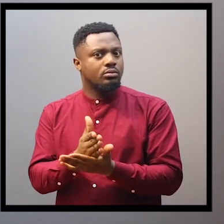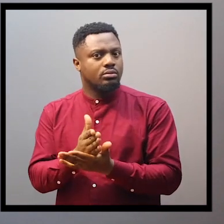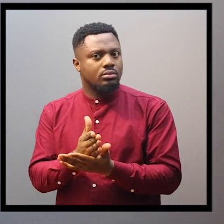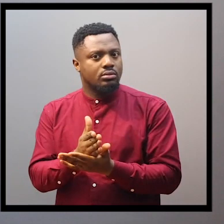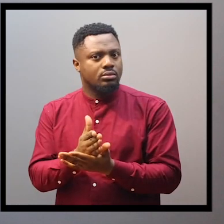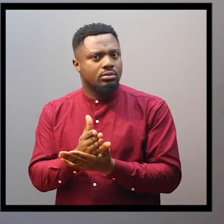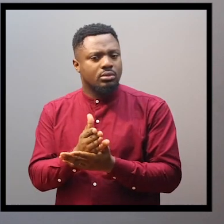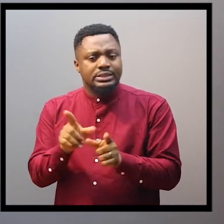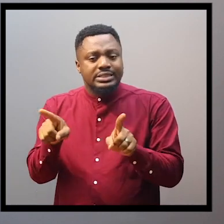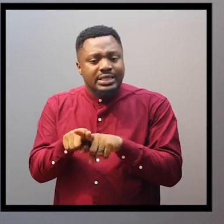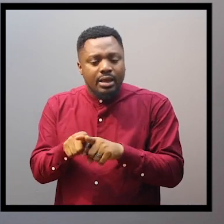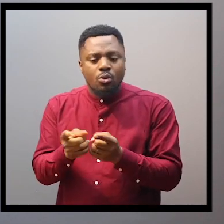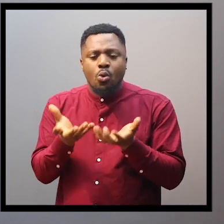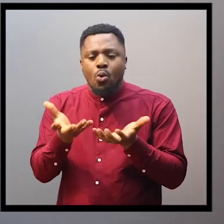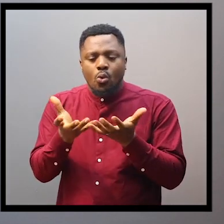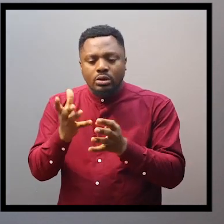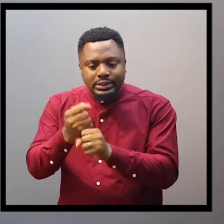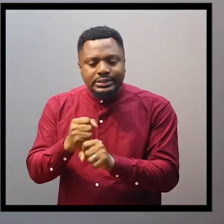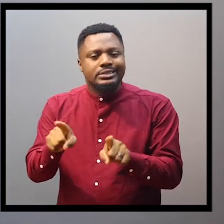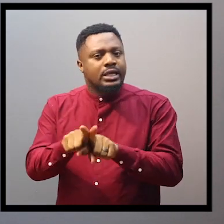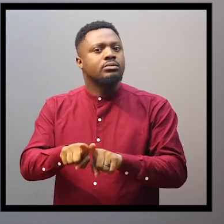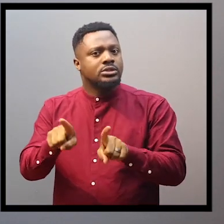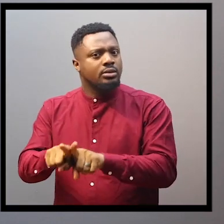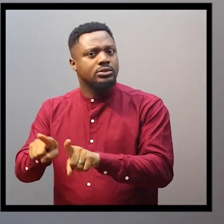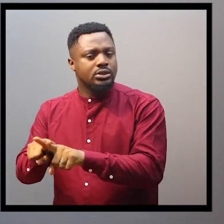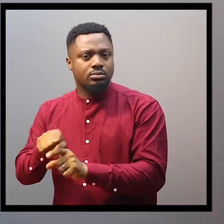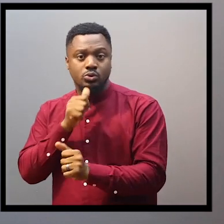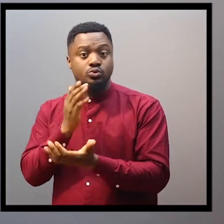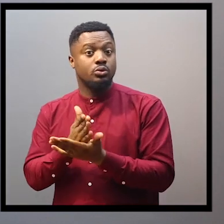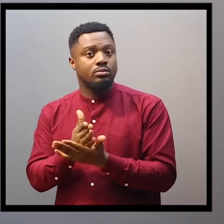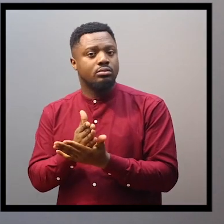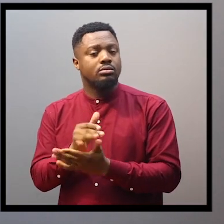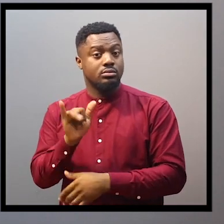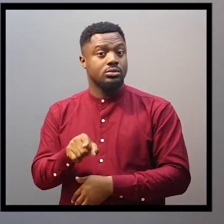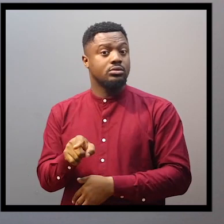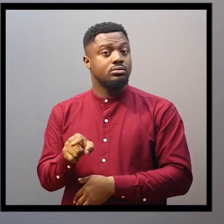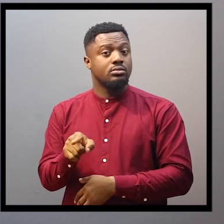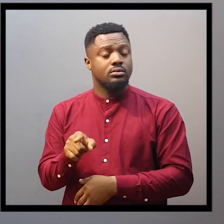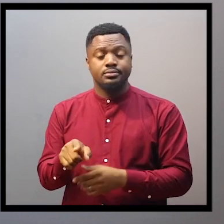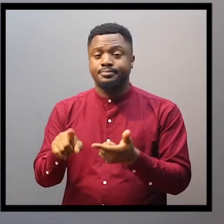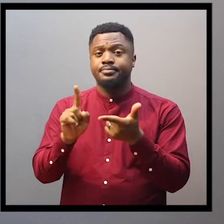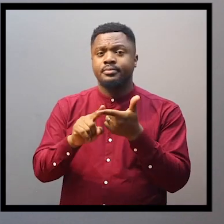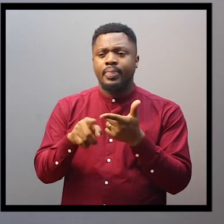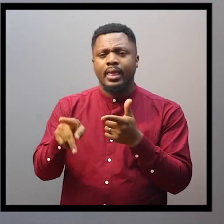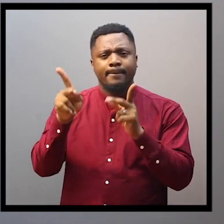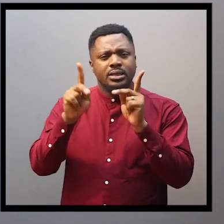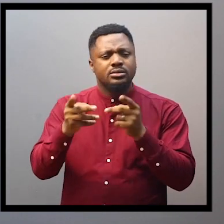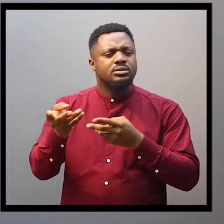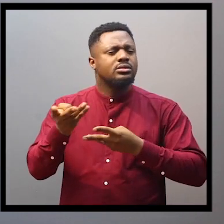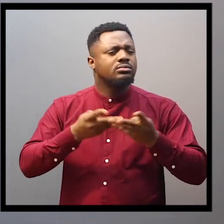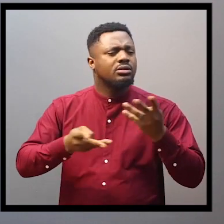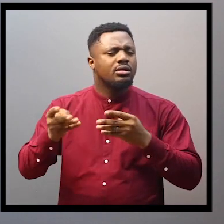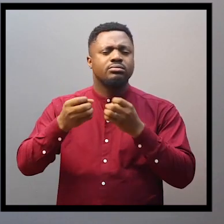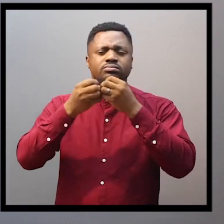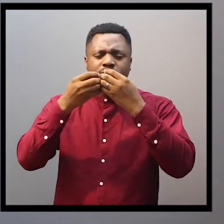to achieve the same desired effect as they used to achieve previously. Again, the person spends a lot